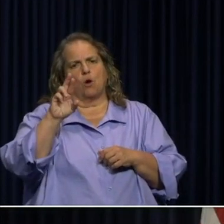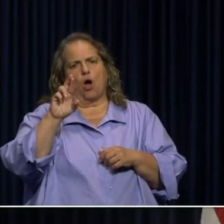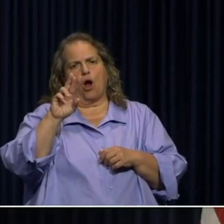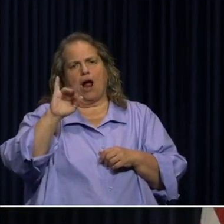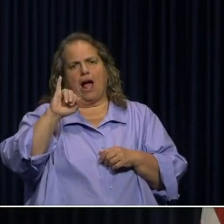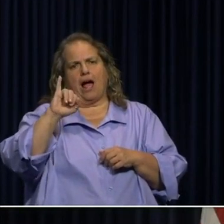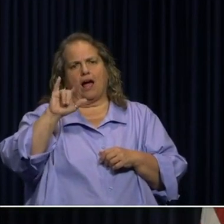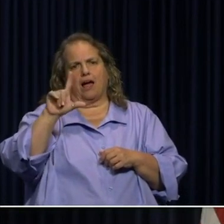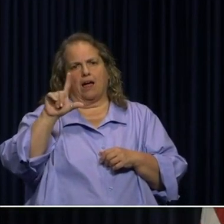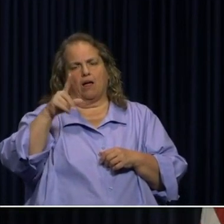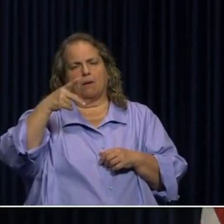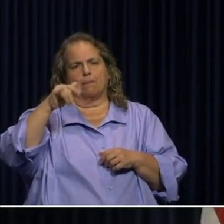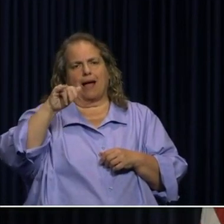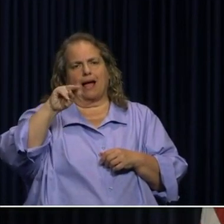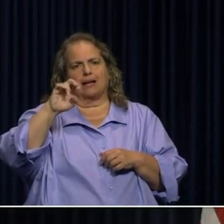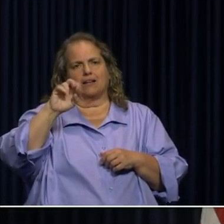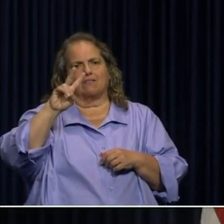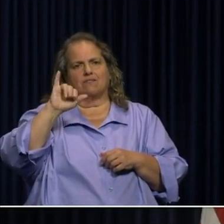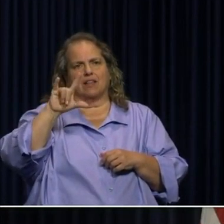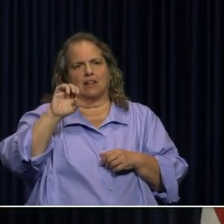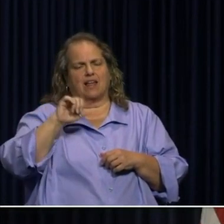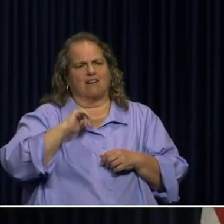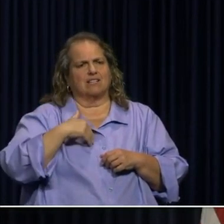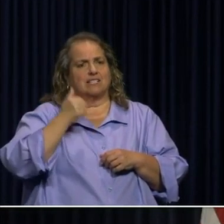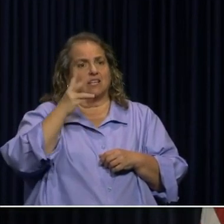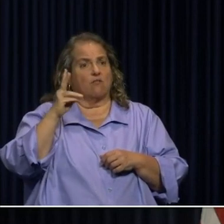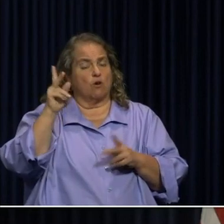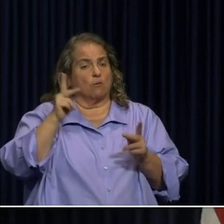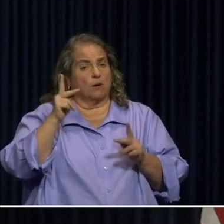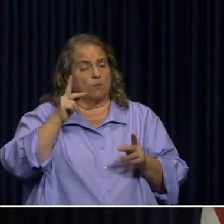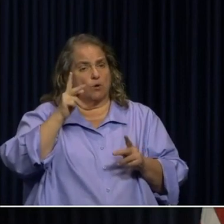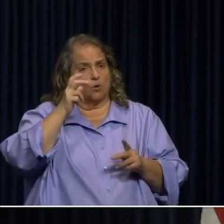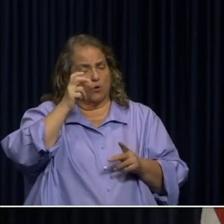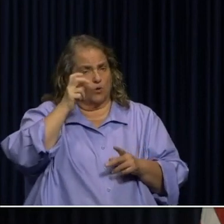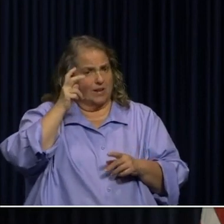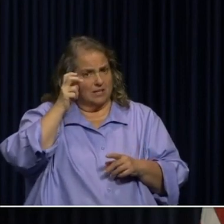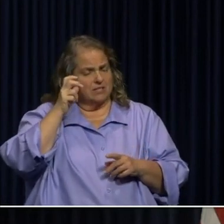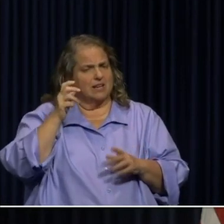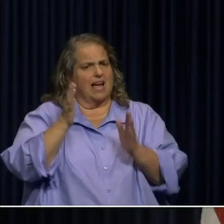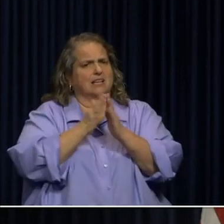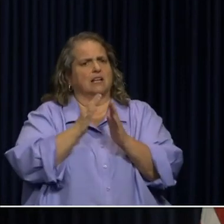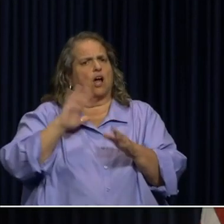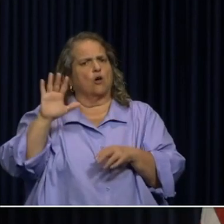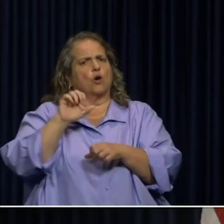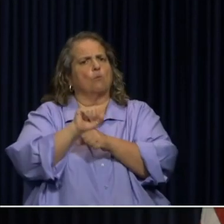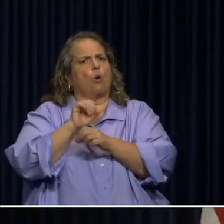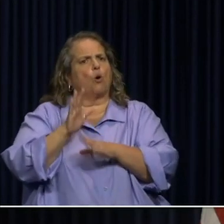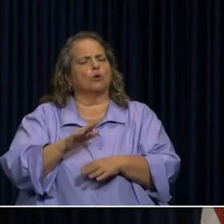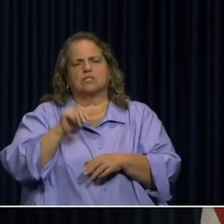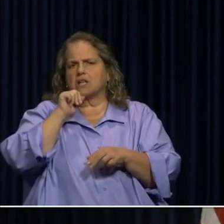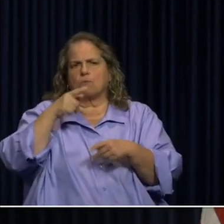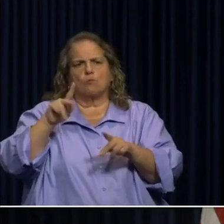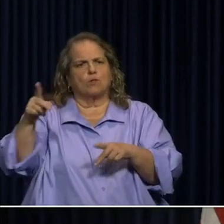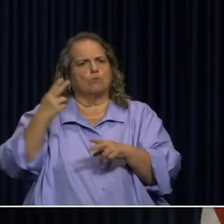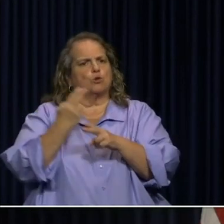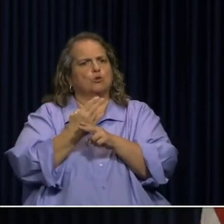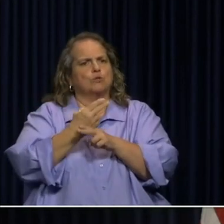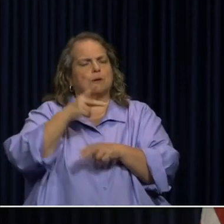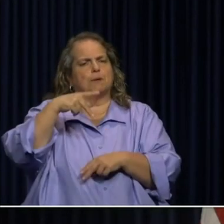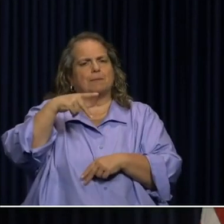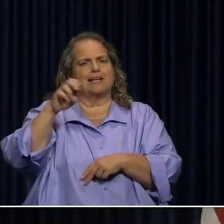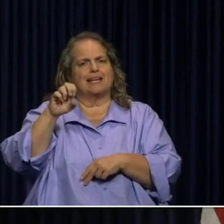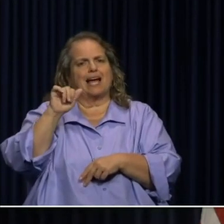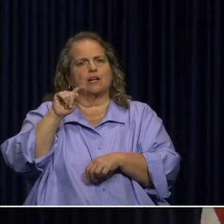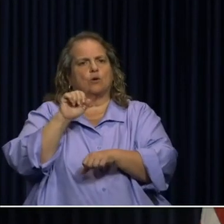WRIL in Pineville. I've had several listeners asking about their employers not allowing them to use PPE at work, saying it's